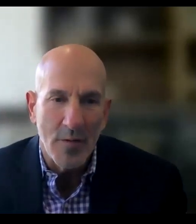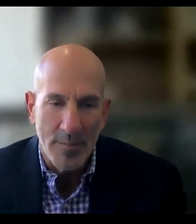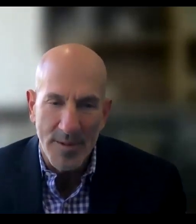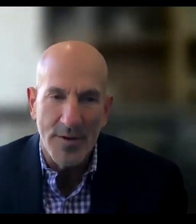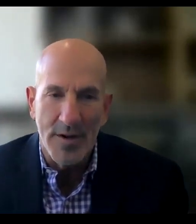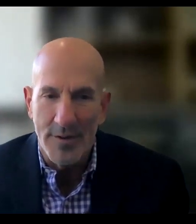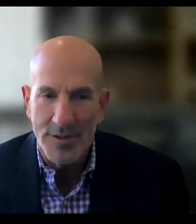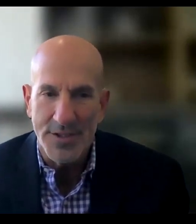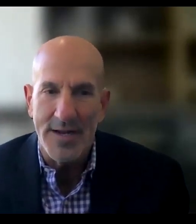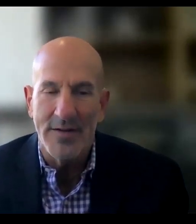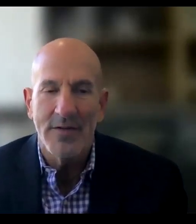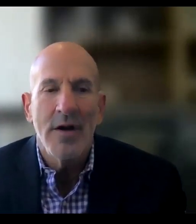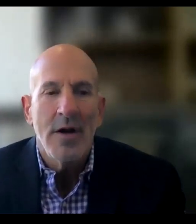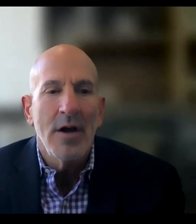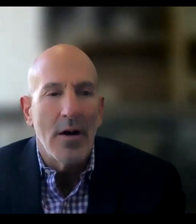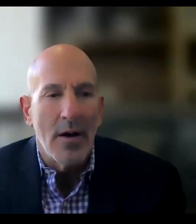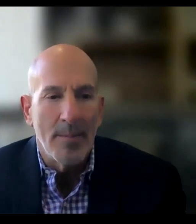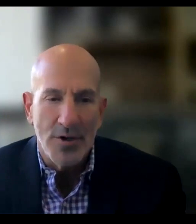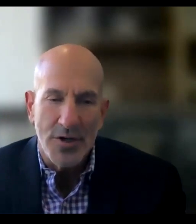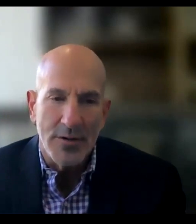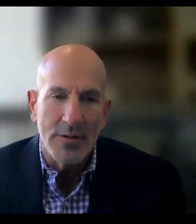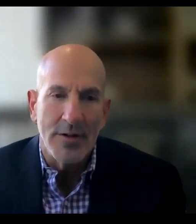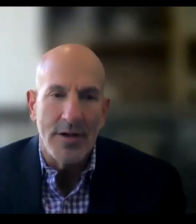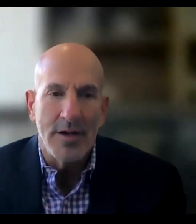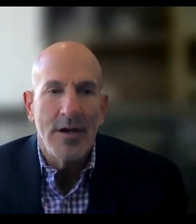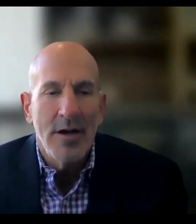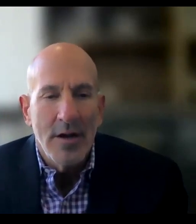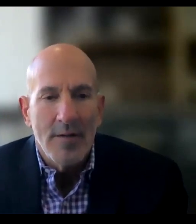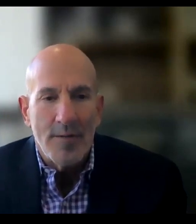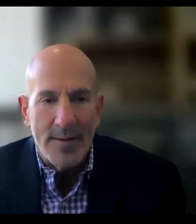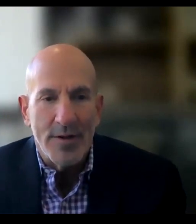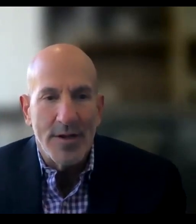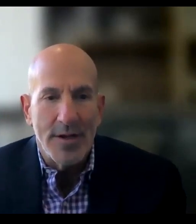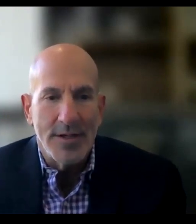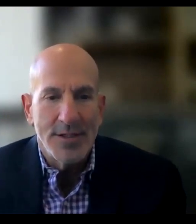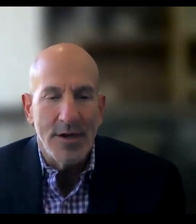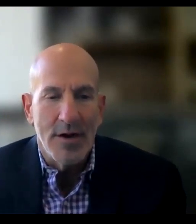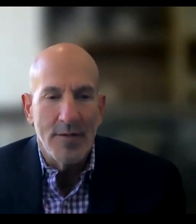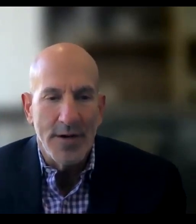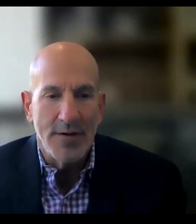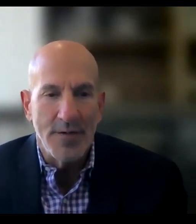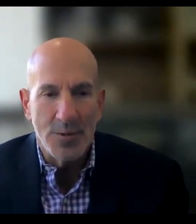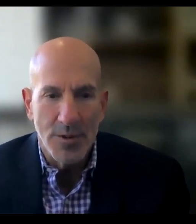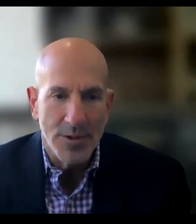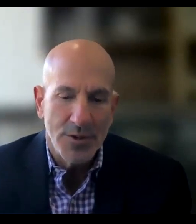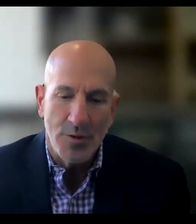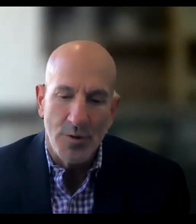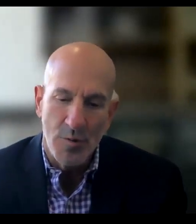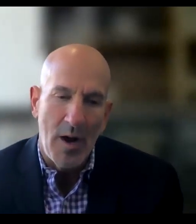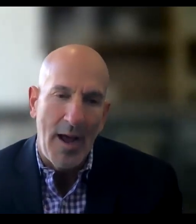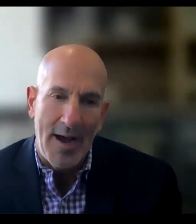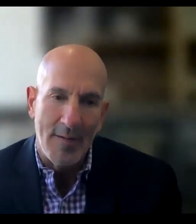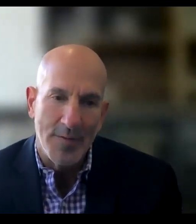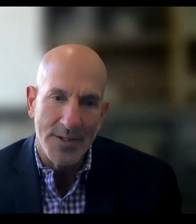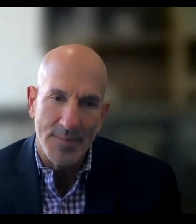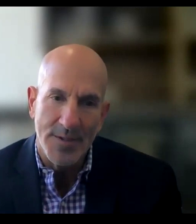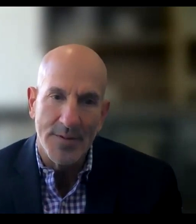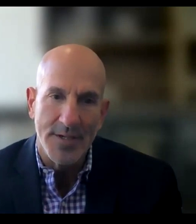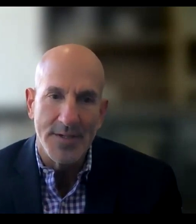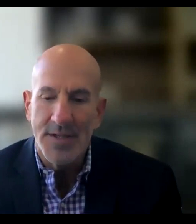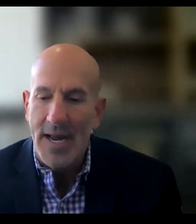important for people to understand, particularly families of individuals who